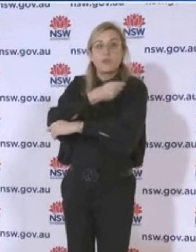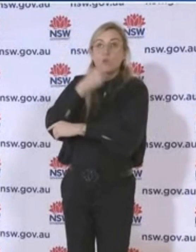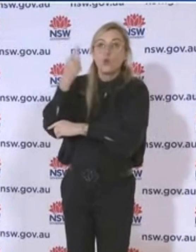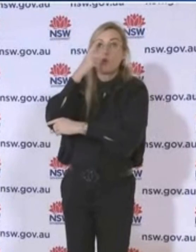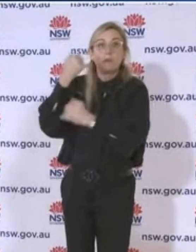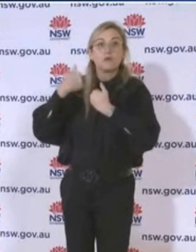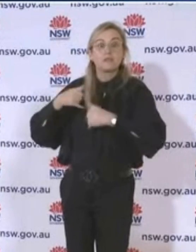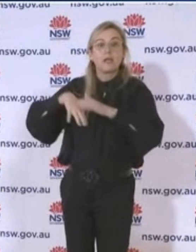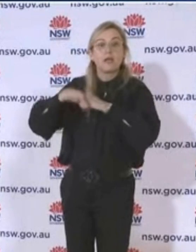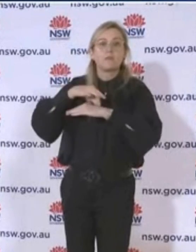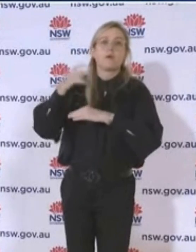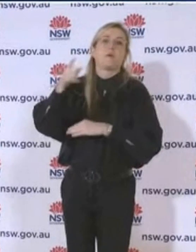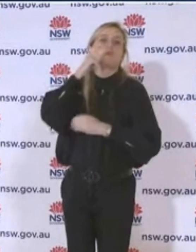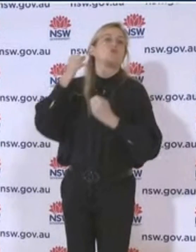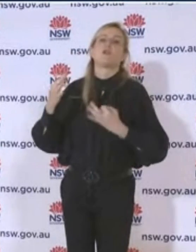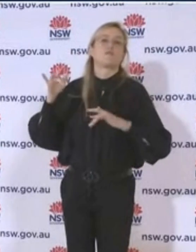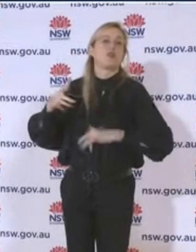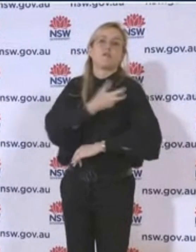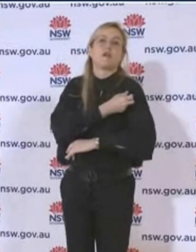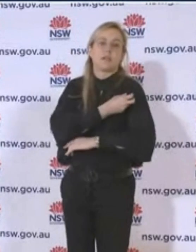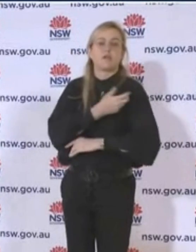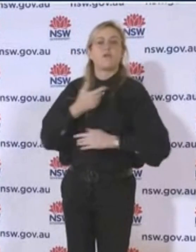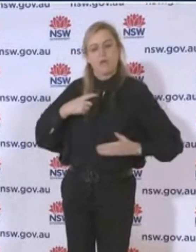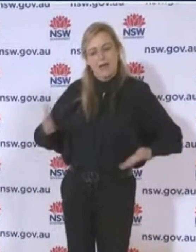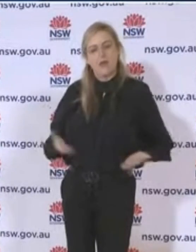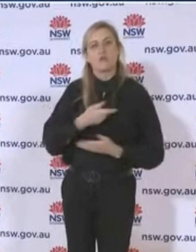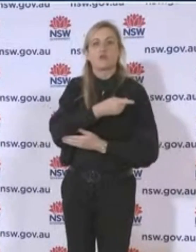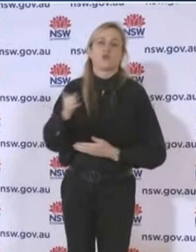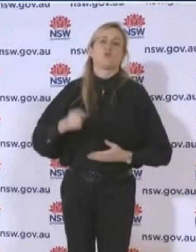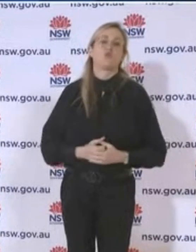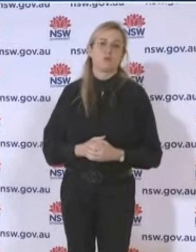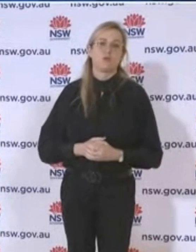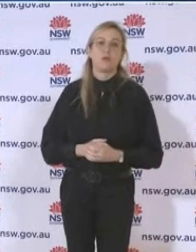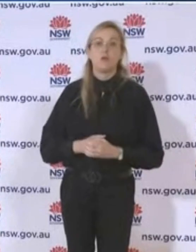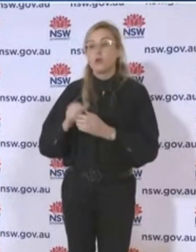then, if local government areas are demonstrating a decline in numbers, there'll